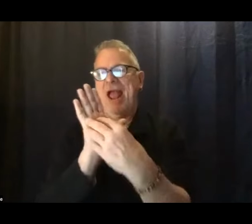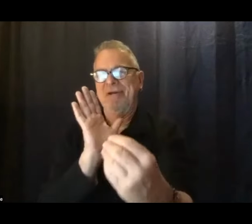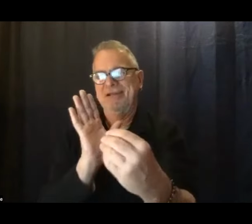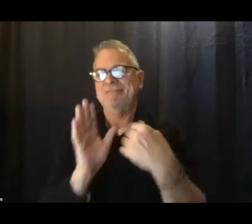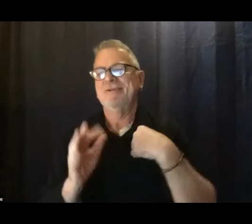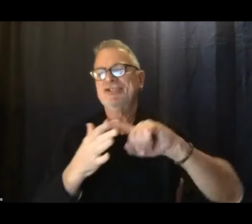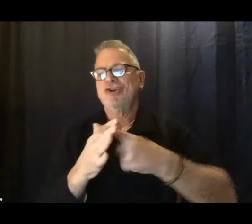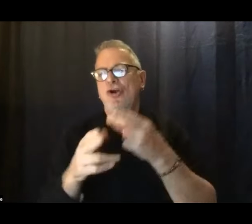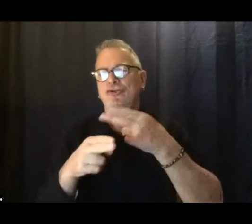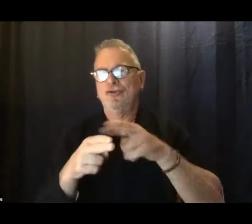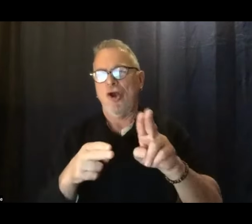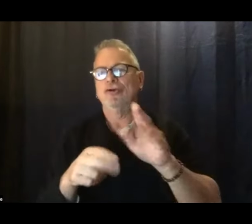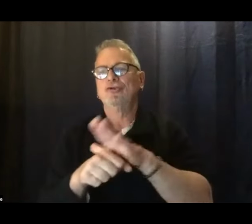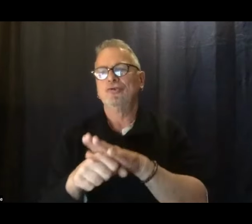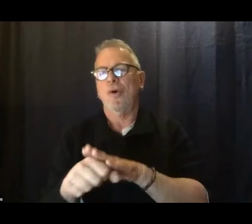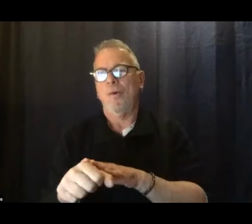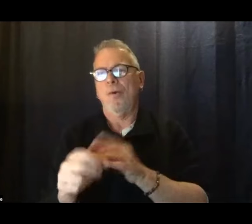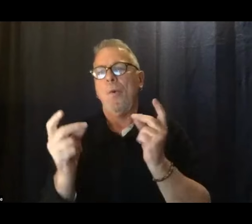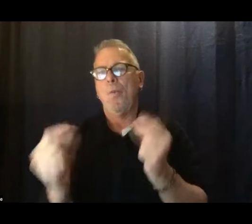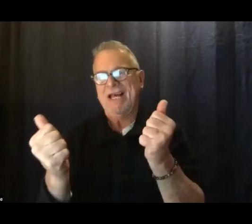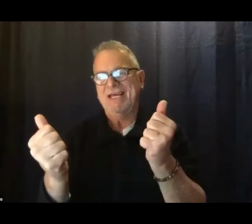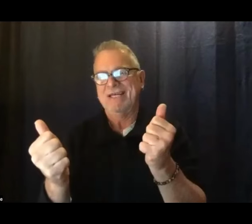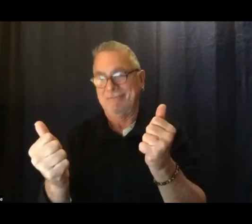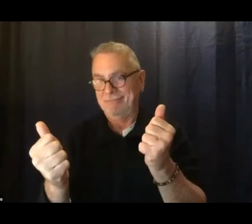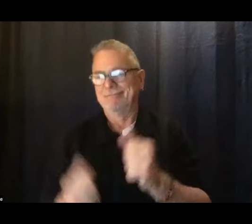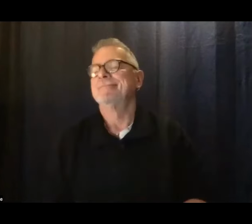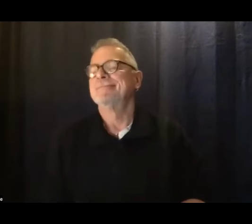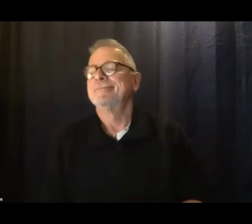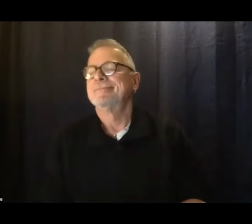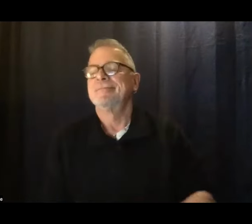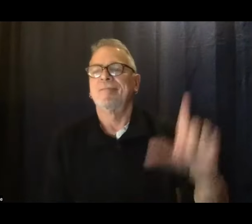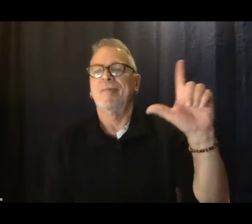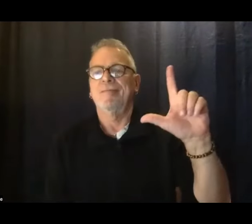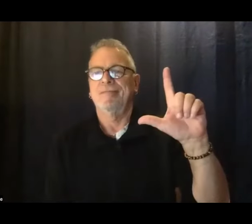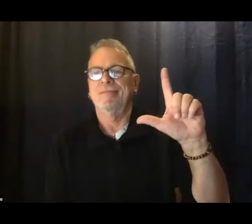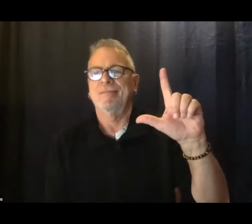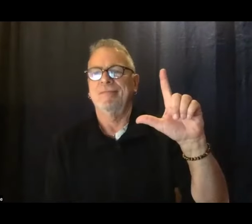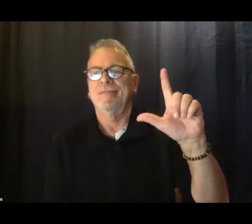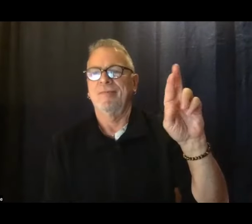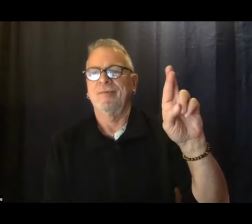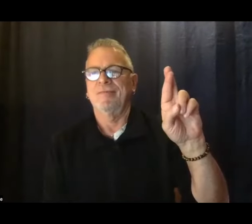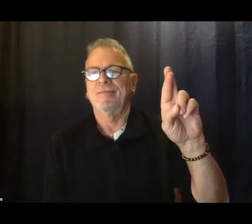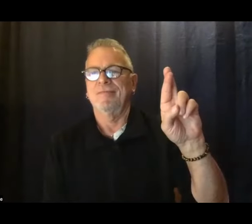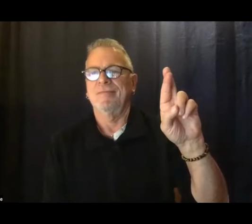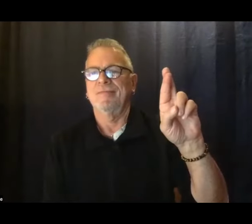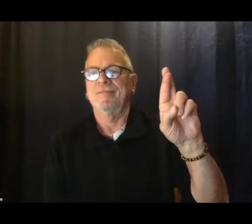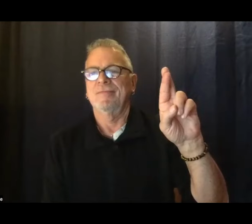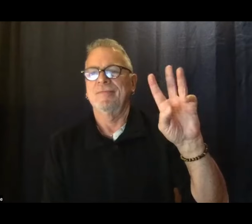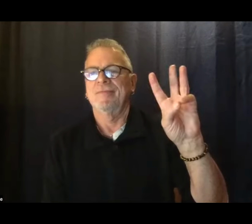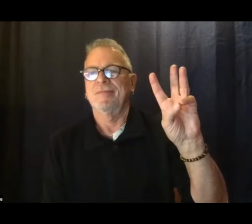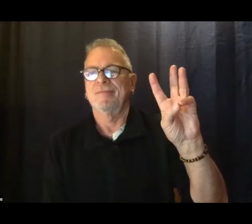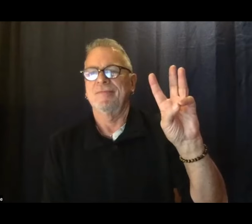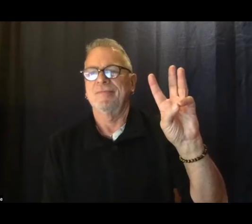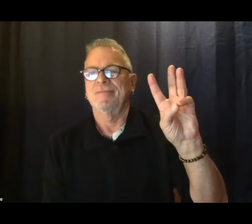Now I'm going to mix them up and you're going to copy me. We're going to start slow and I'm going to pick up the pace.